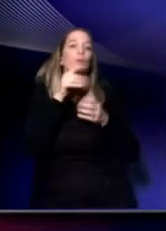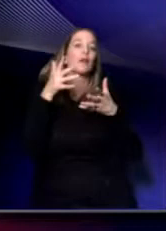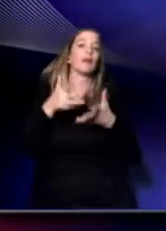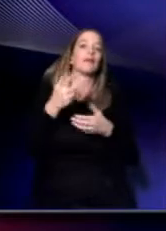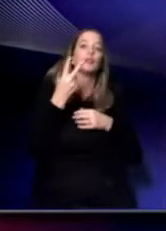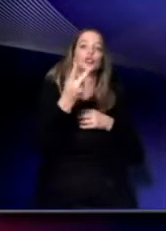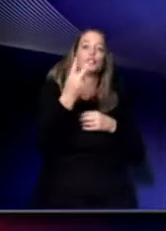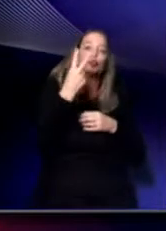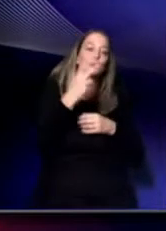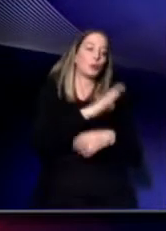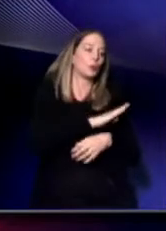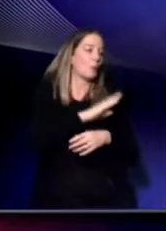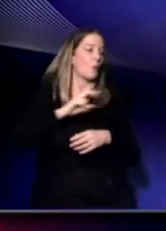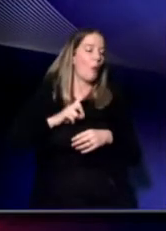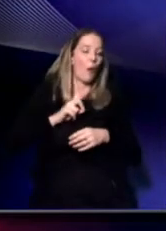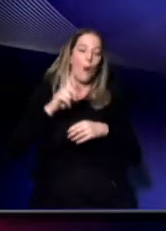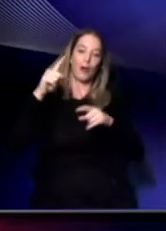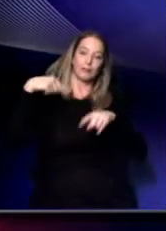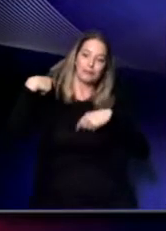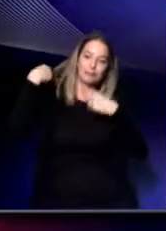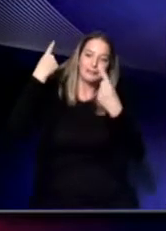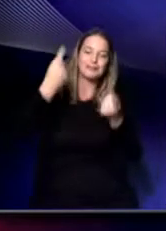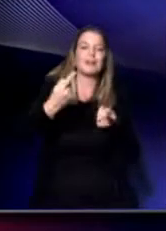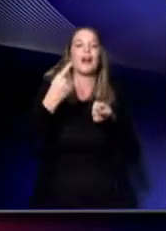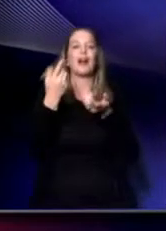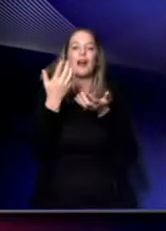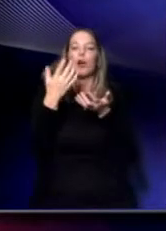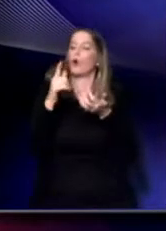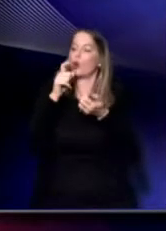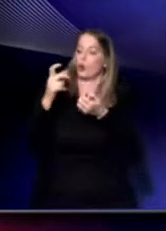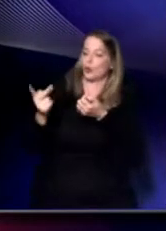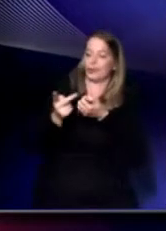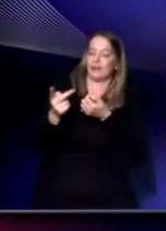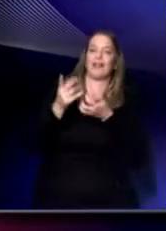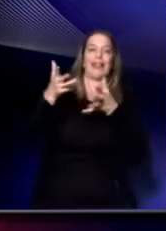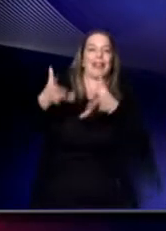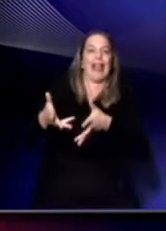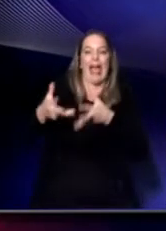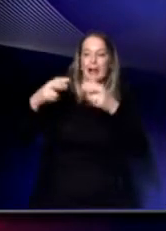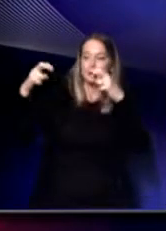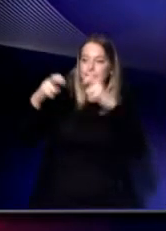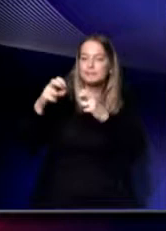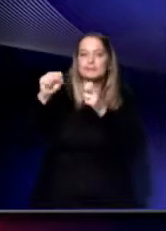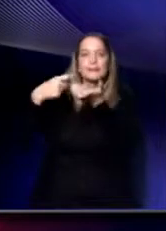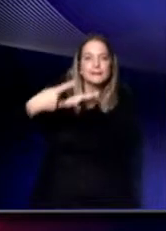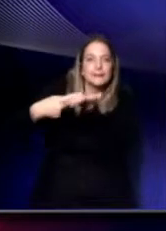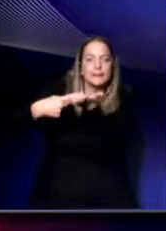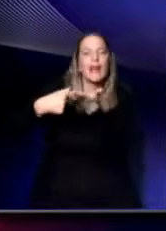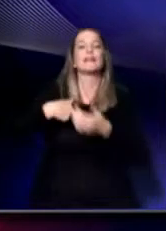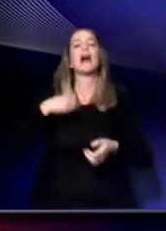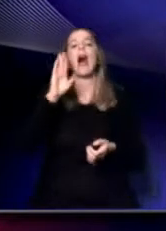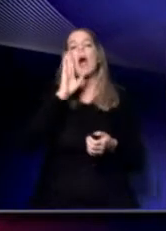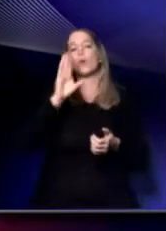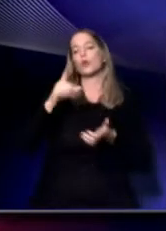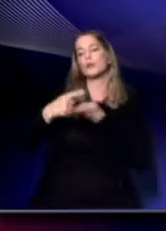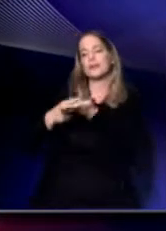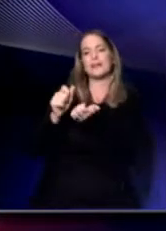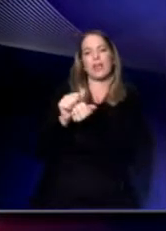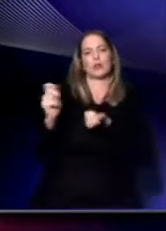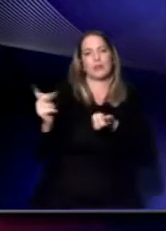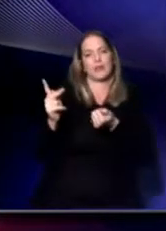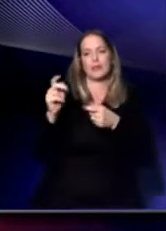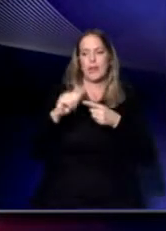done this work can gather around, and hopefully I will talk to them both